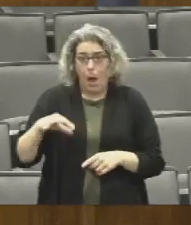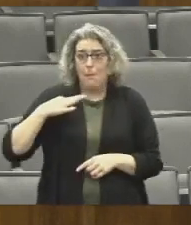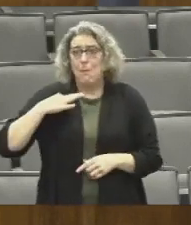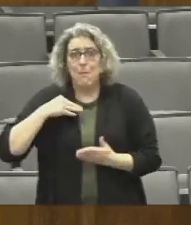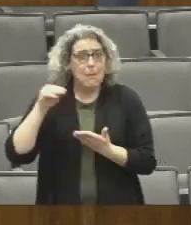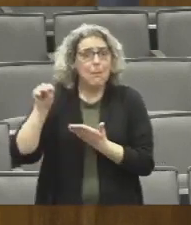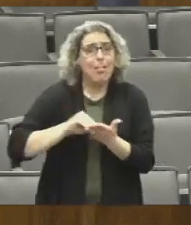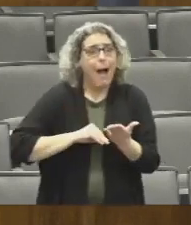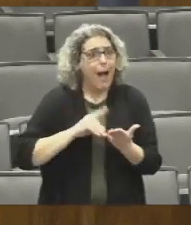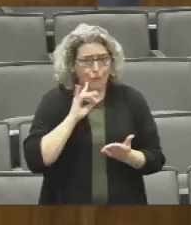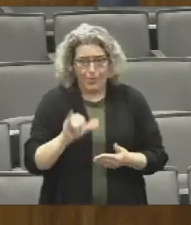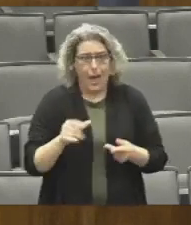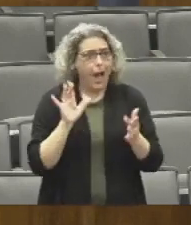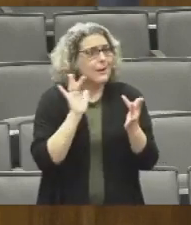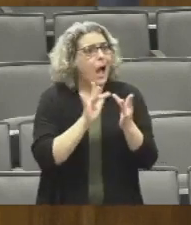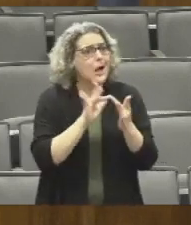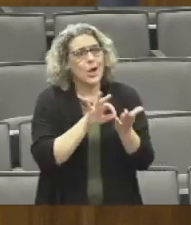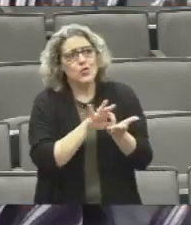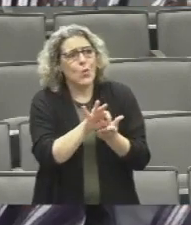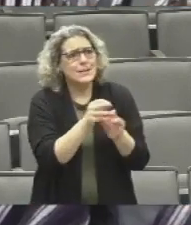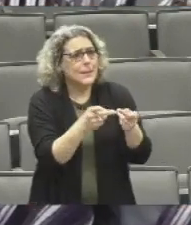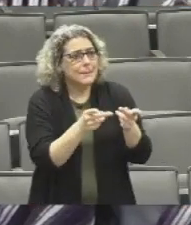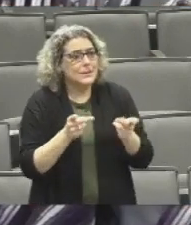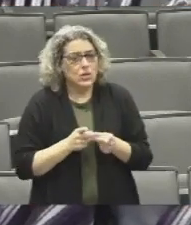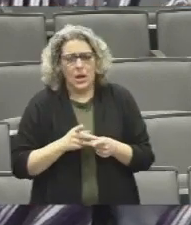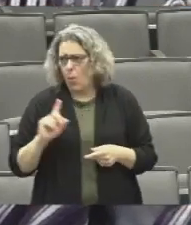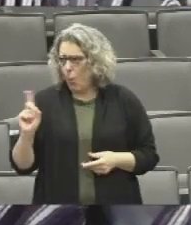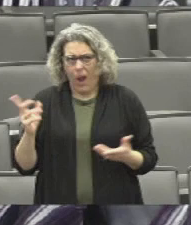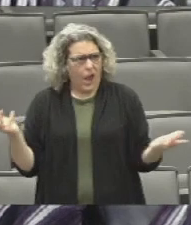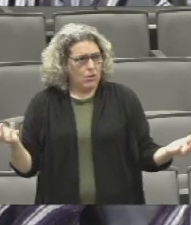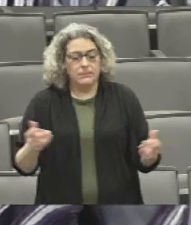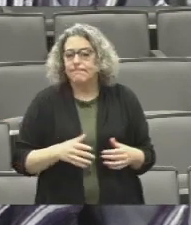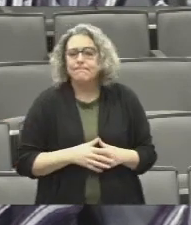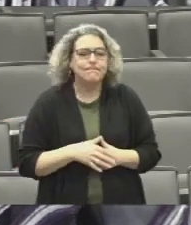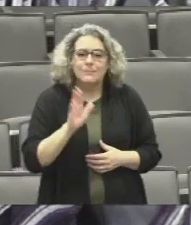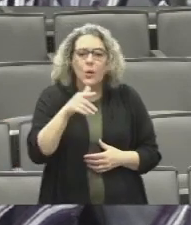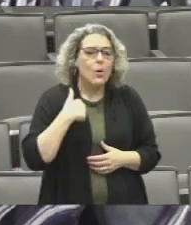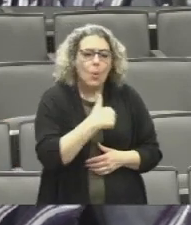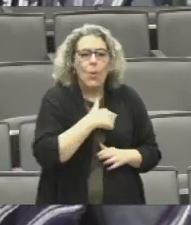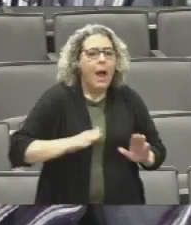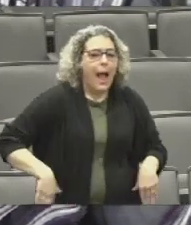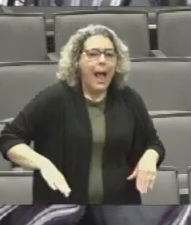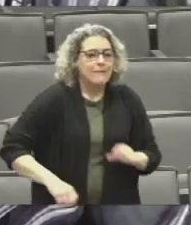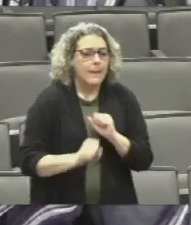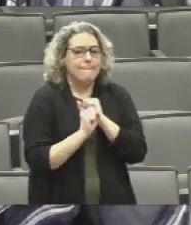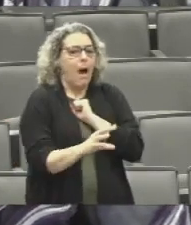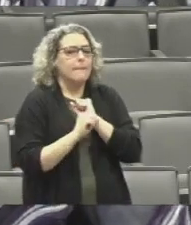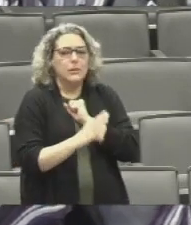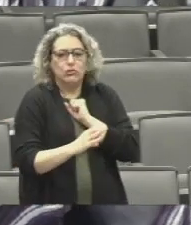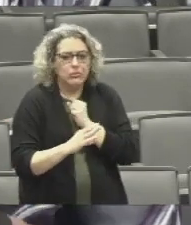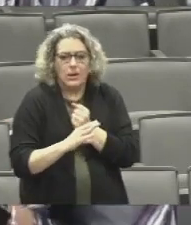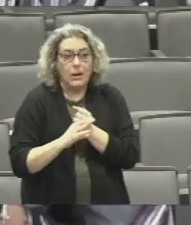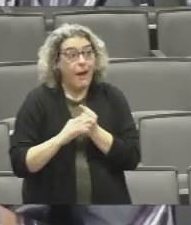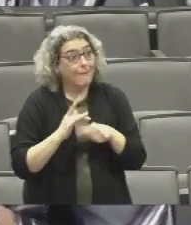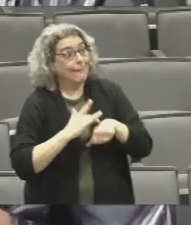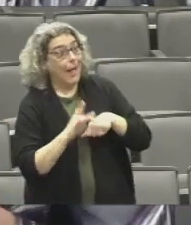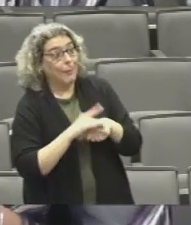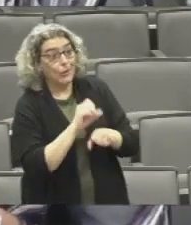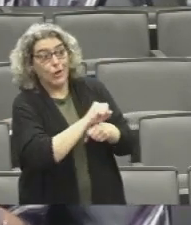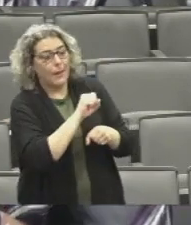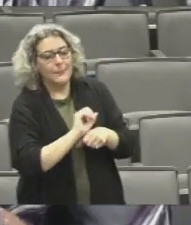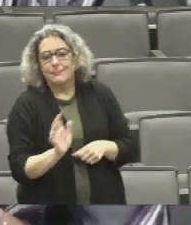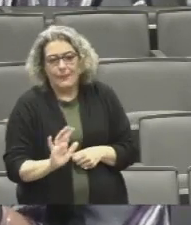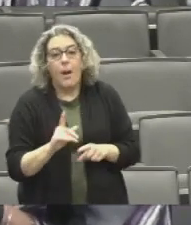being published? Well, we are not publishing positions at this time, but we have a